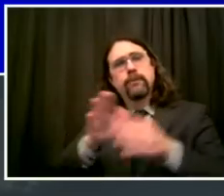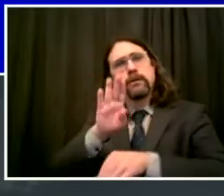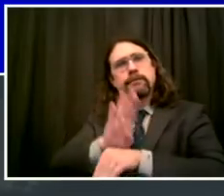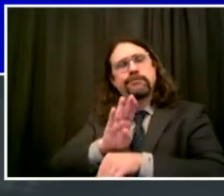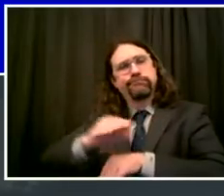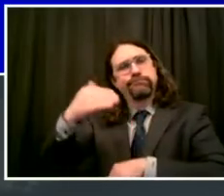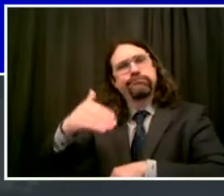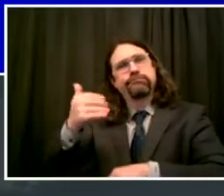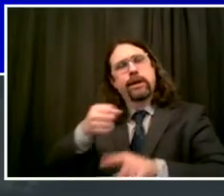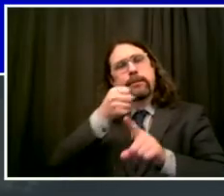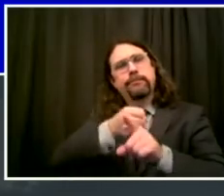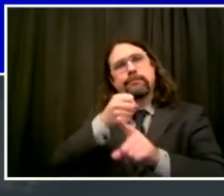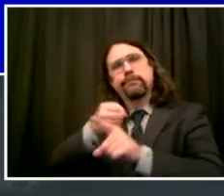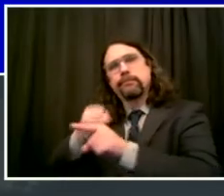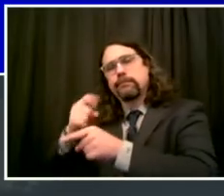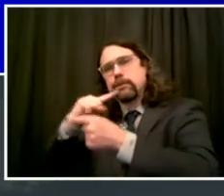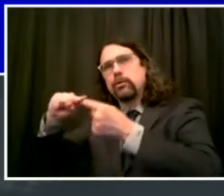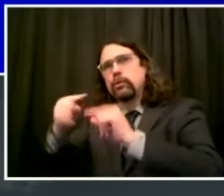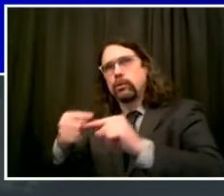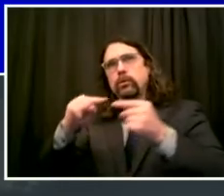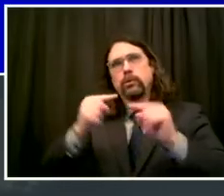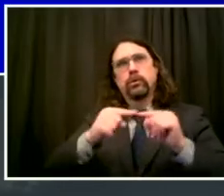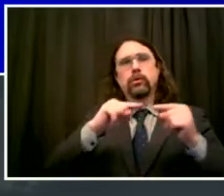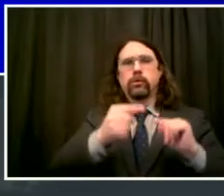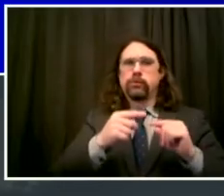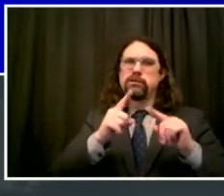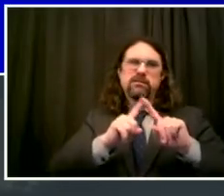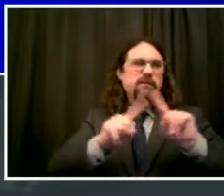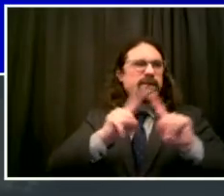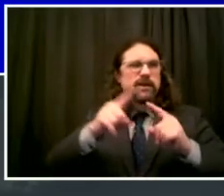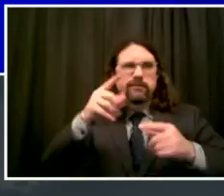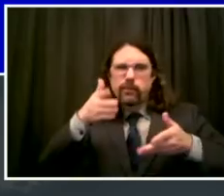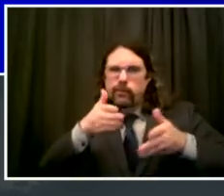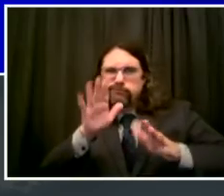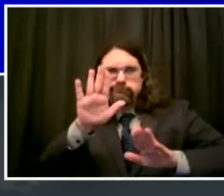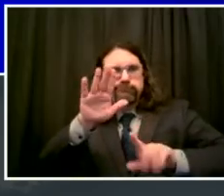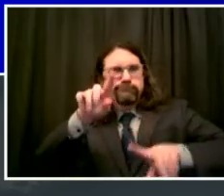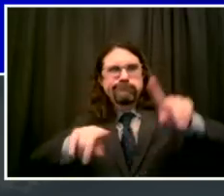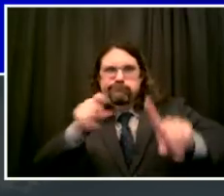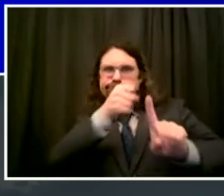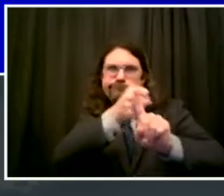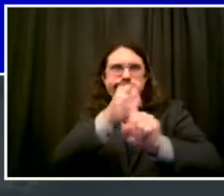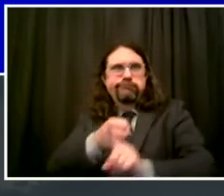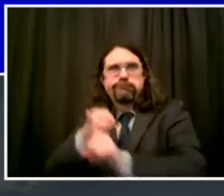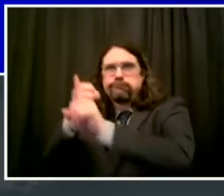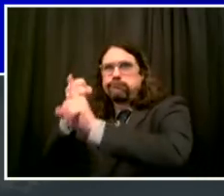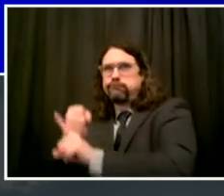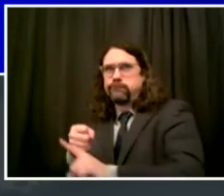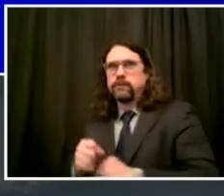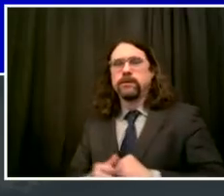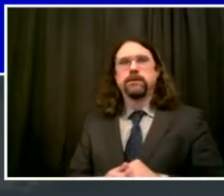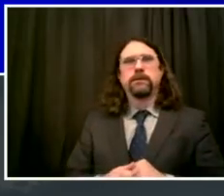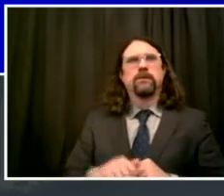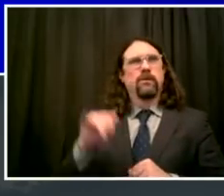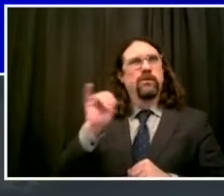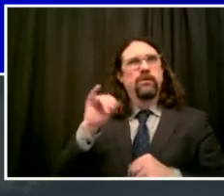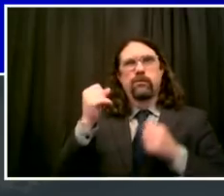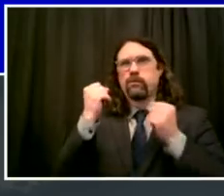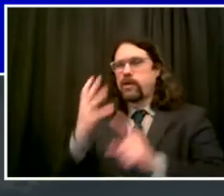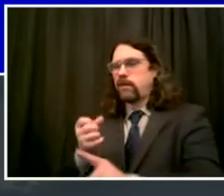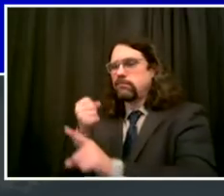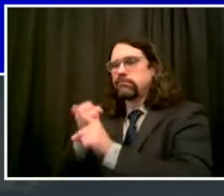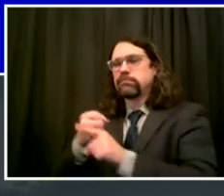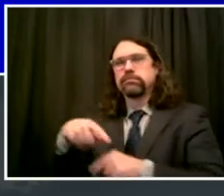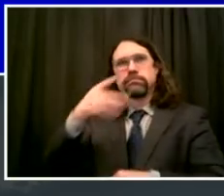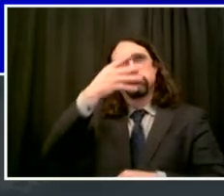from immigrant communities and from communities of color about whether their small businesses will be able to come back in this environment. In